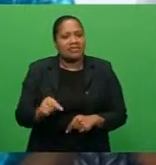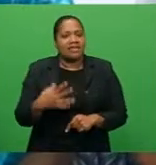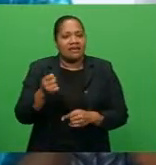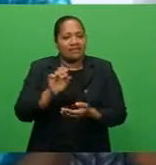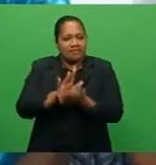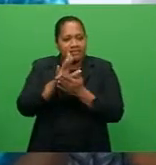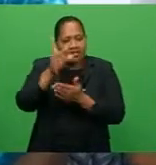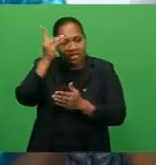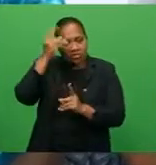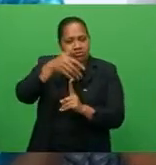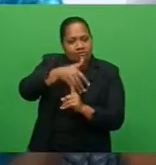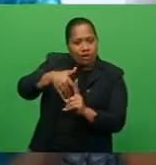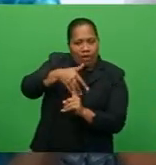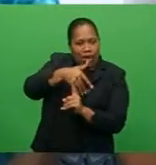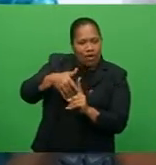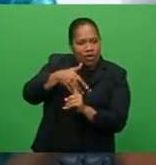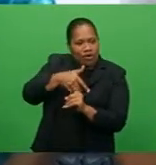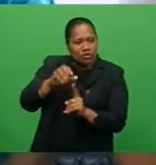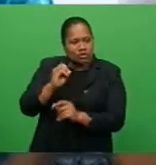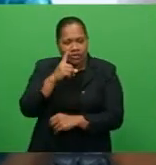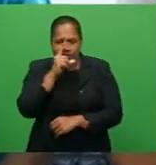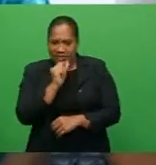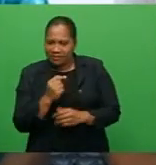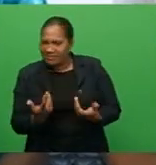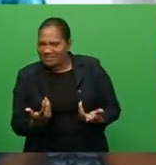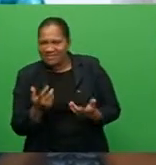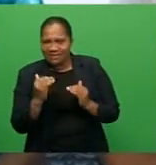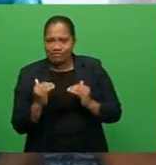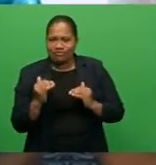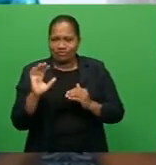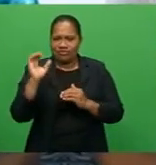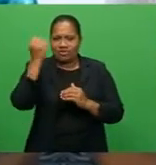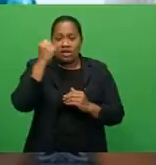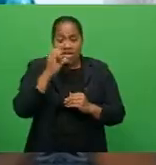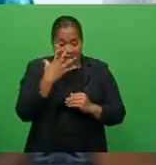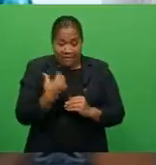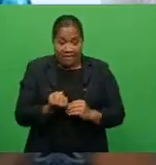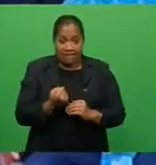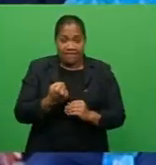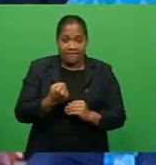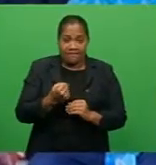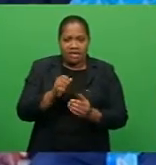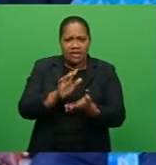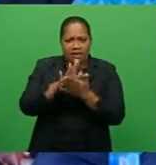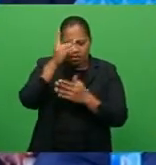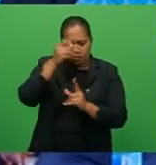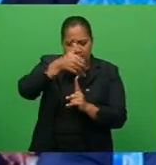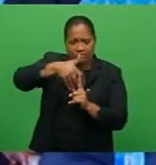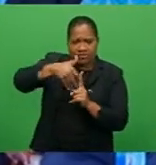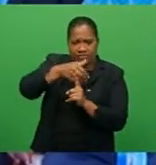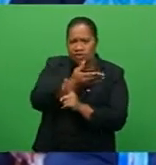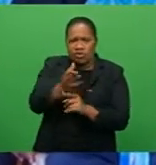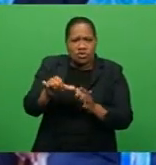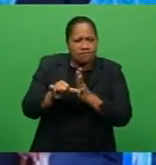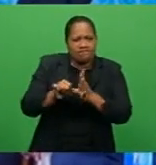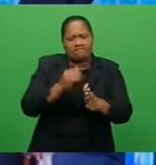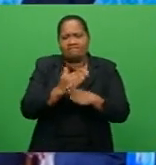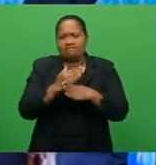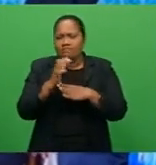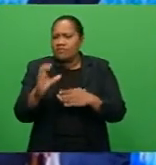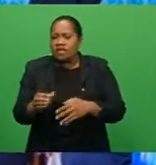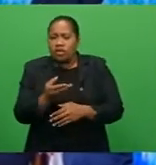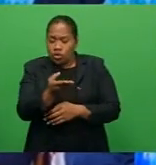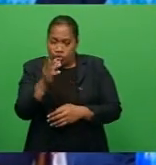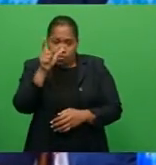educational background in order to. And if you have an educational background, you are a hard worker and you are a person who's